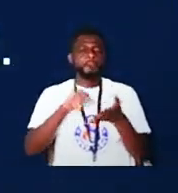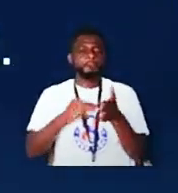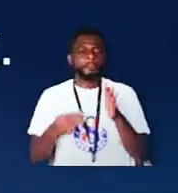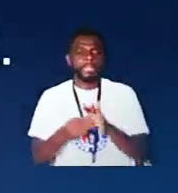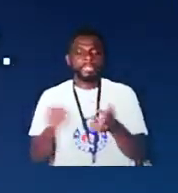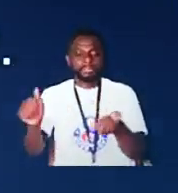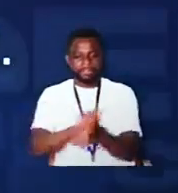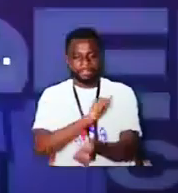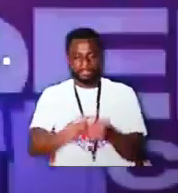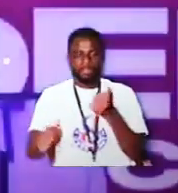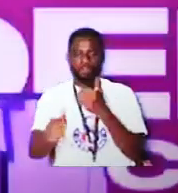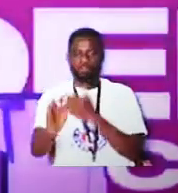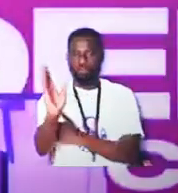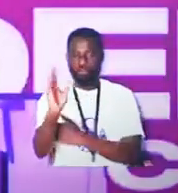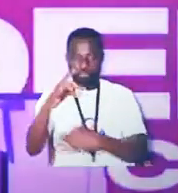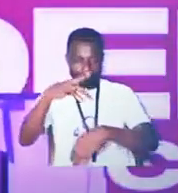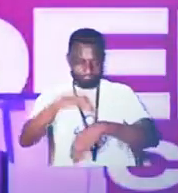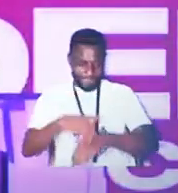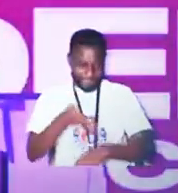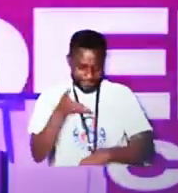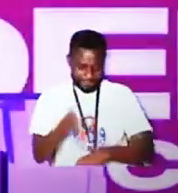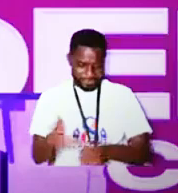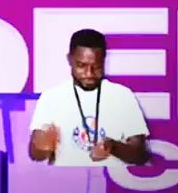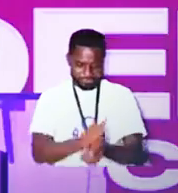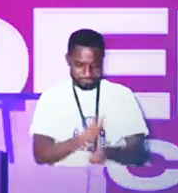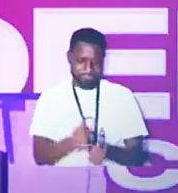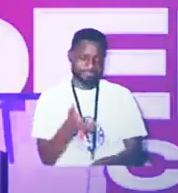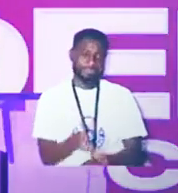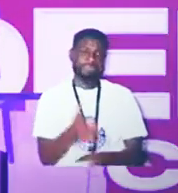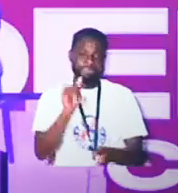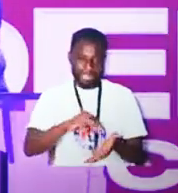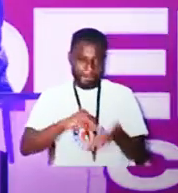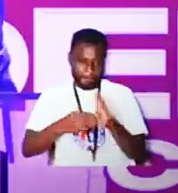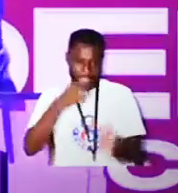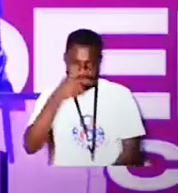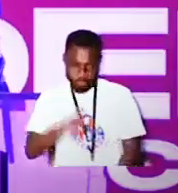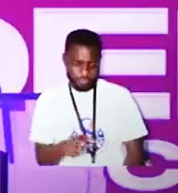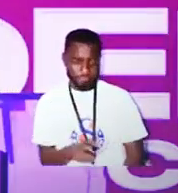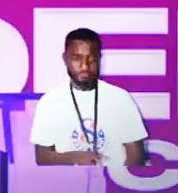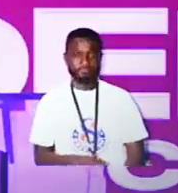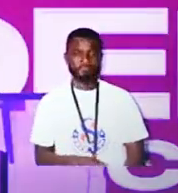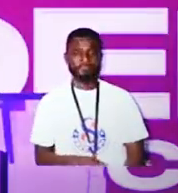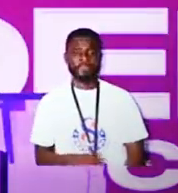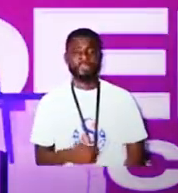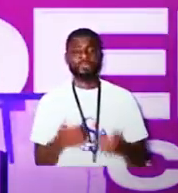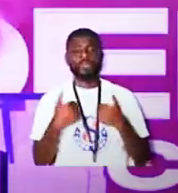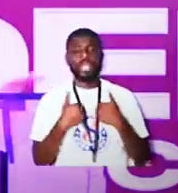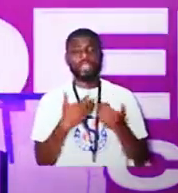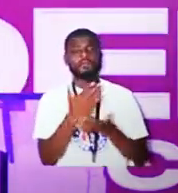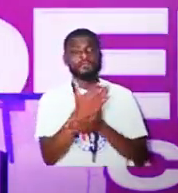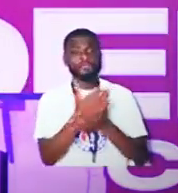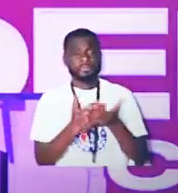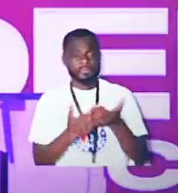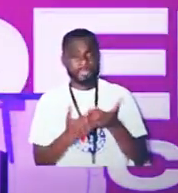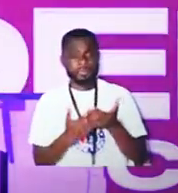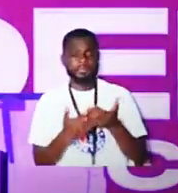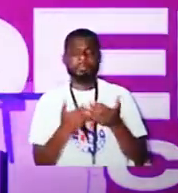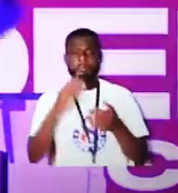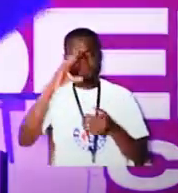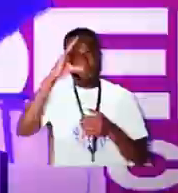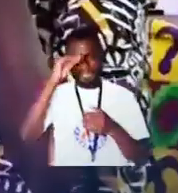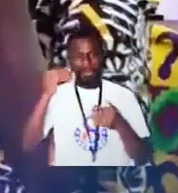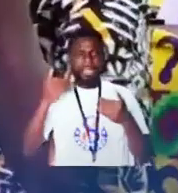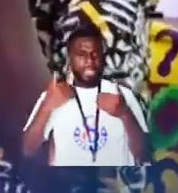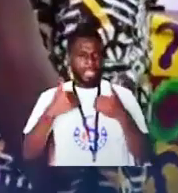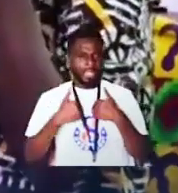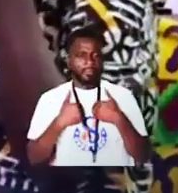earth. That is what it means. Corruption. There are some men who have married very good wives, but they